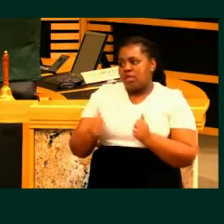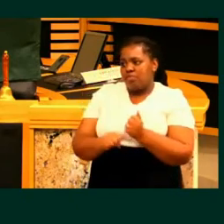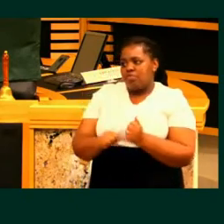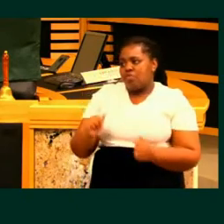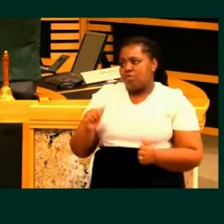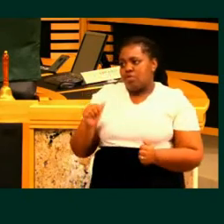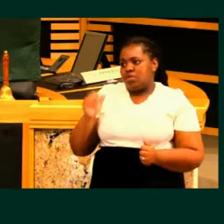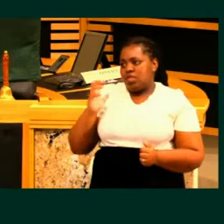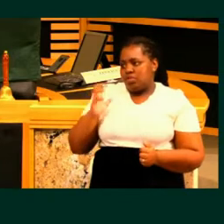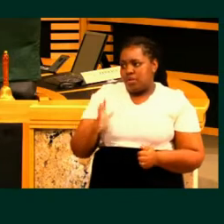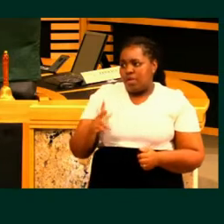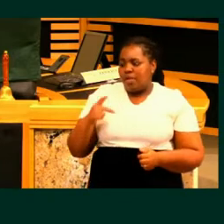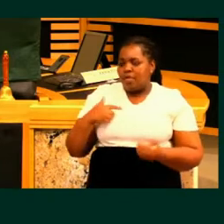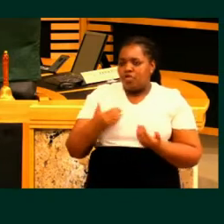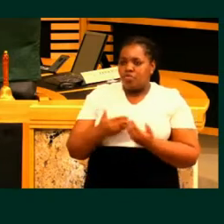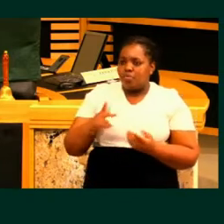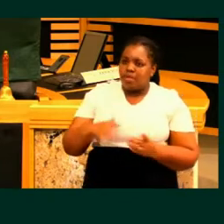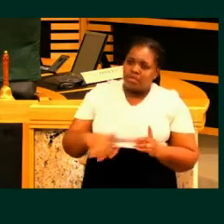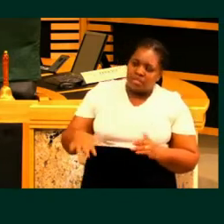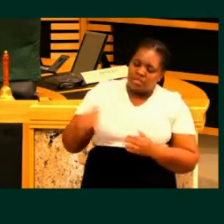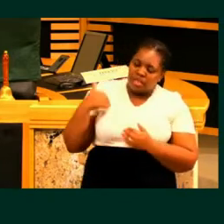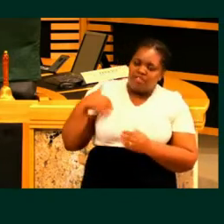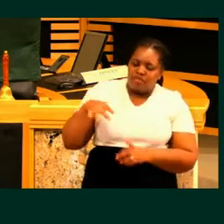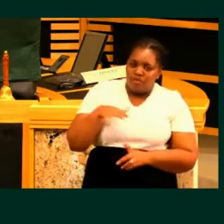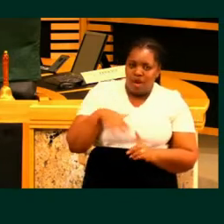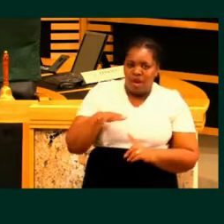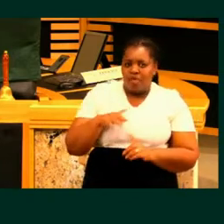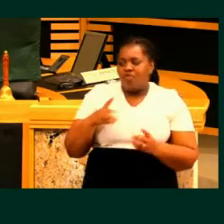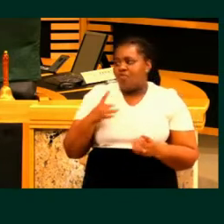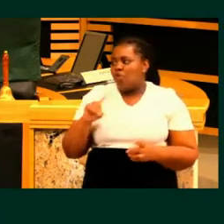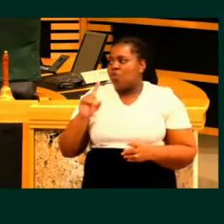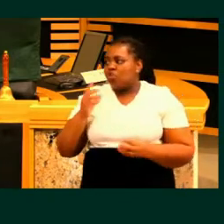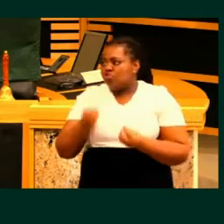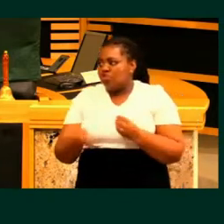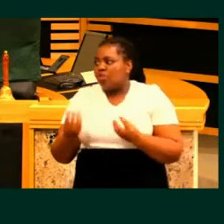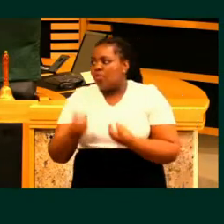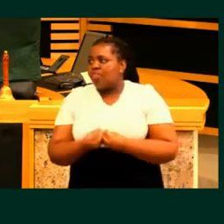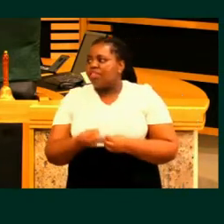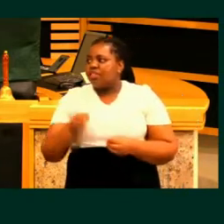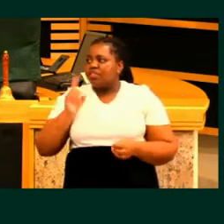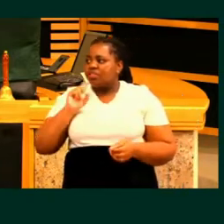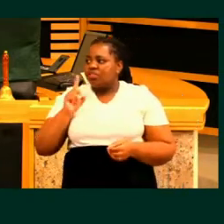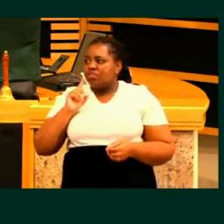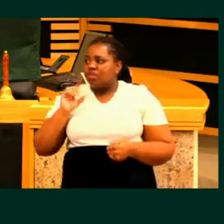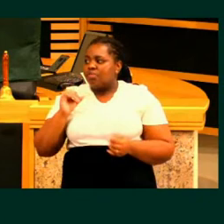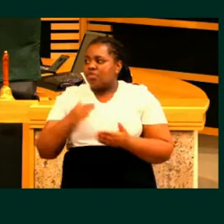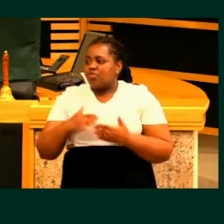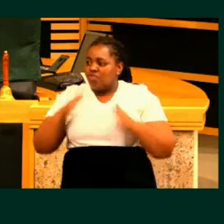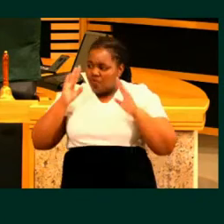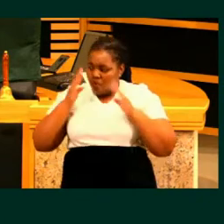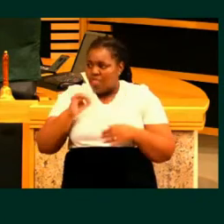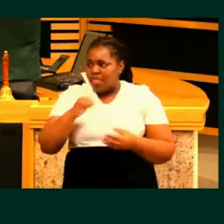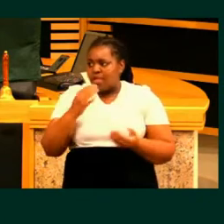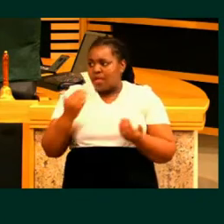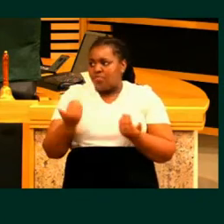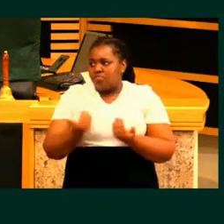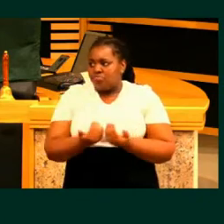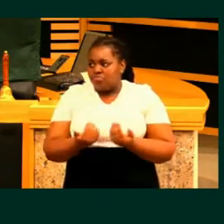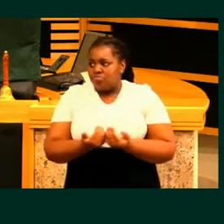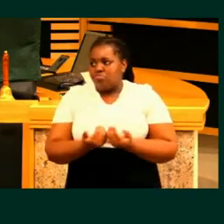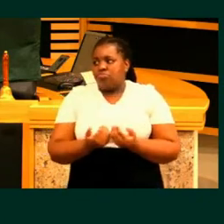schools must be a safe haven for our children and teachers where they can focus on academics and and Sports